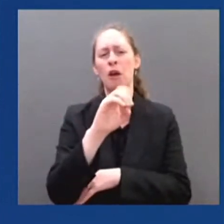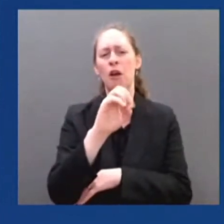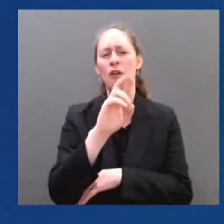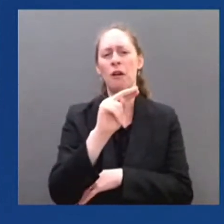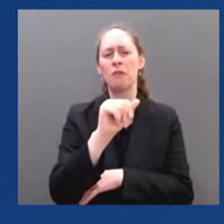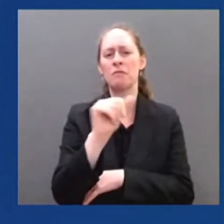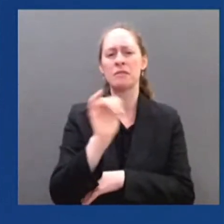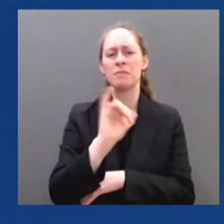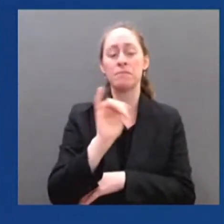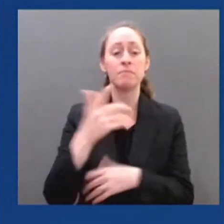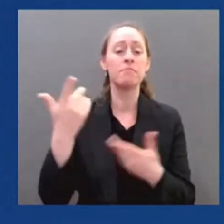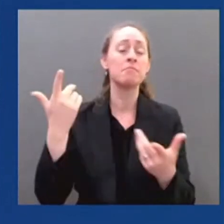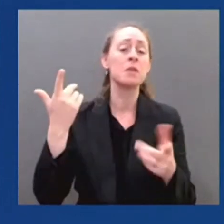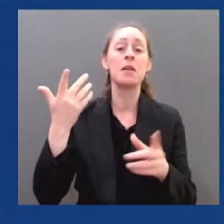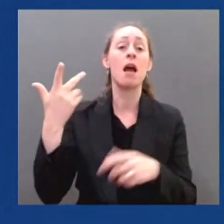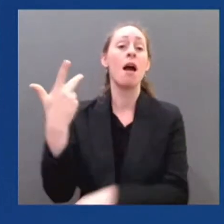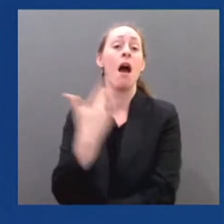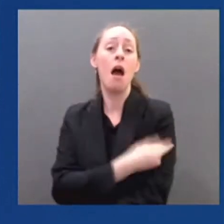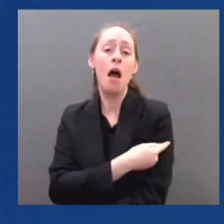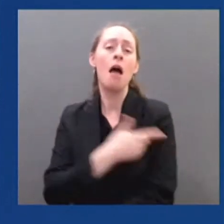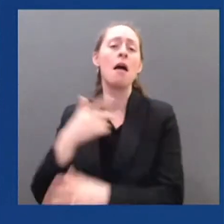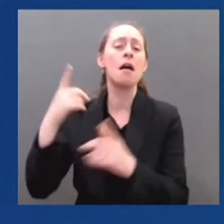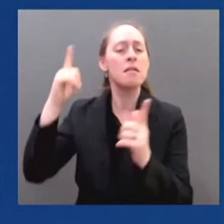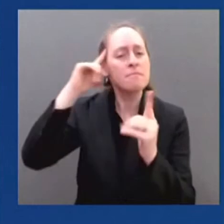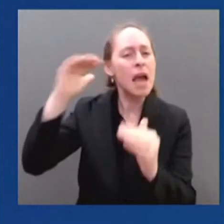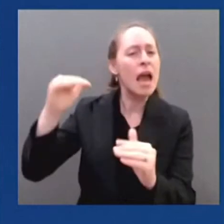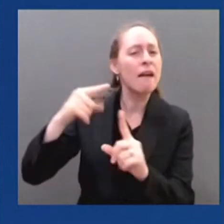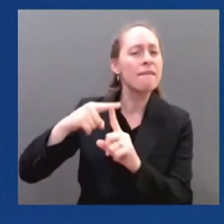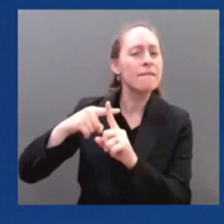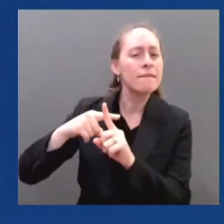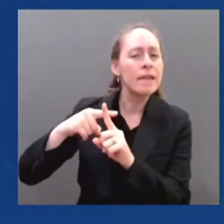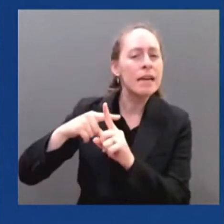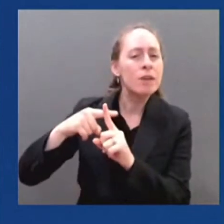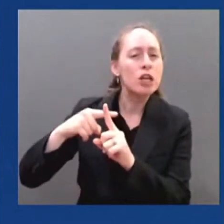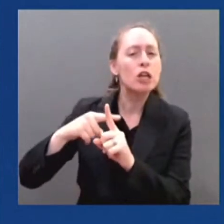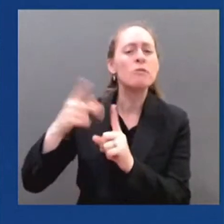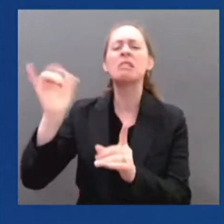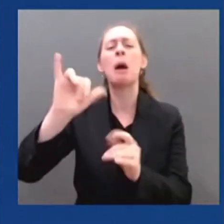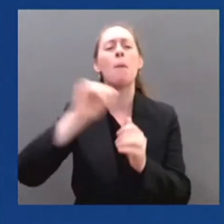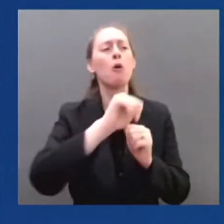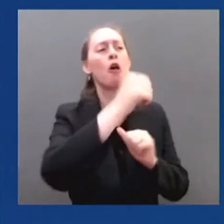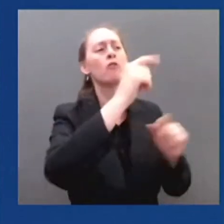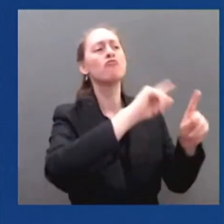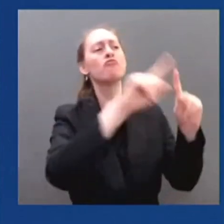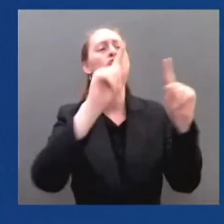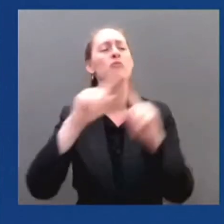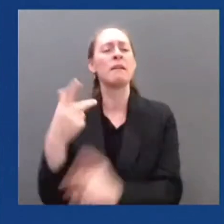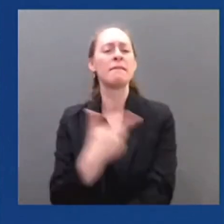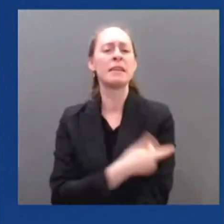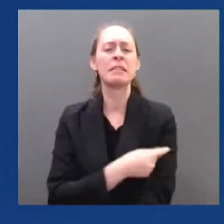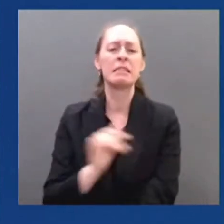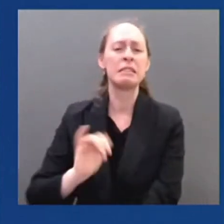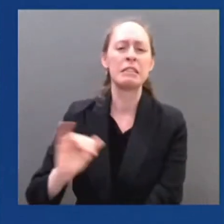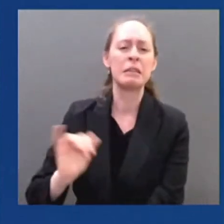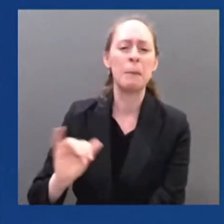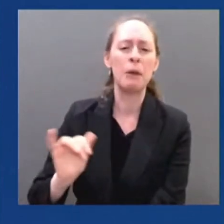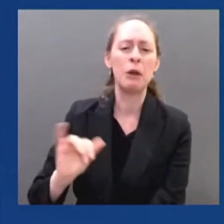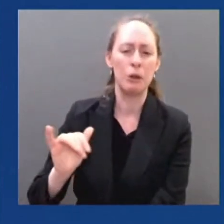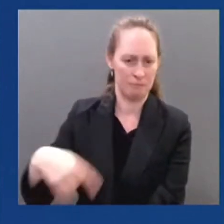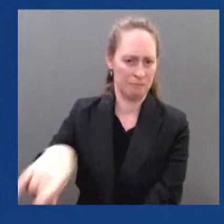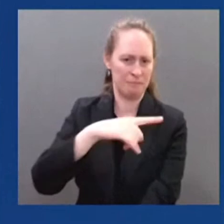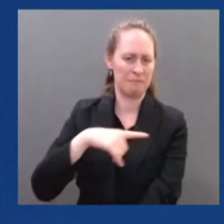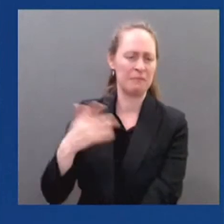quite comparable to what we've seen in vaccines that all of us have been administering to our children over years and